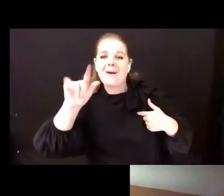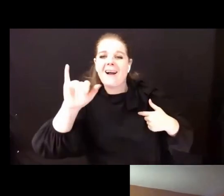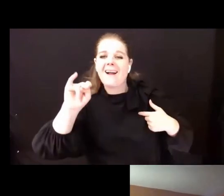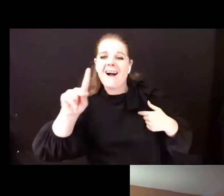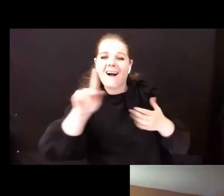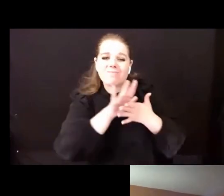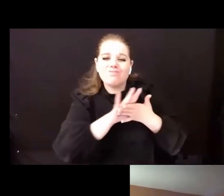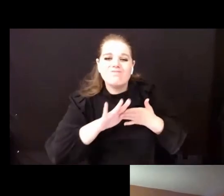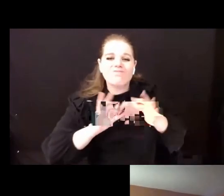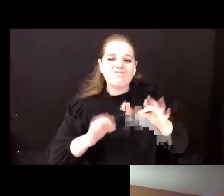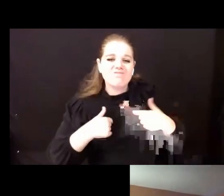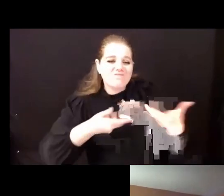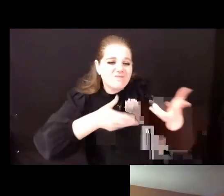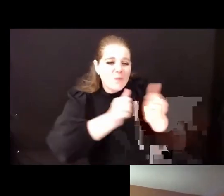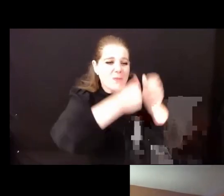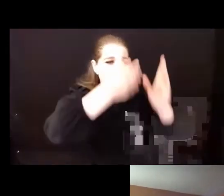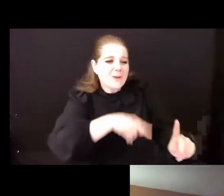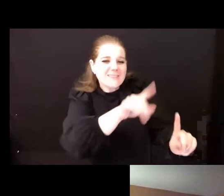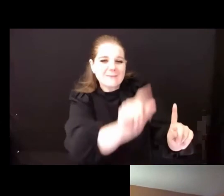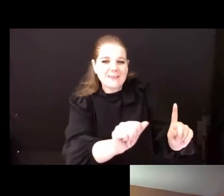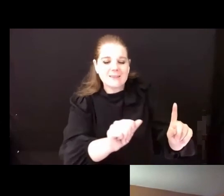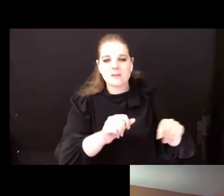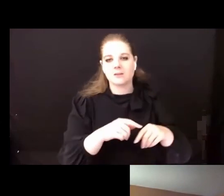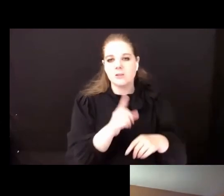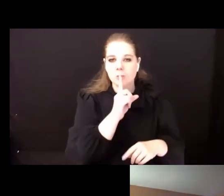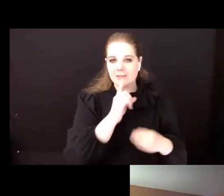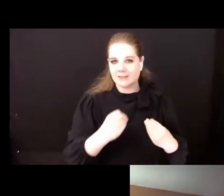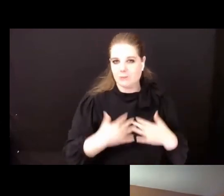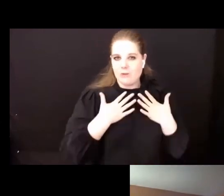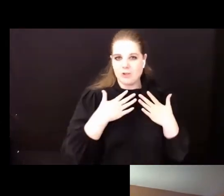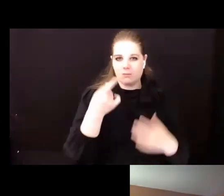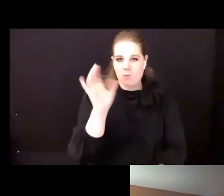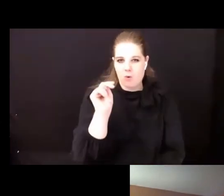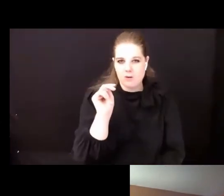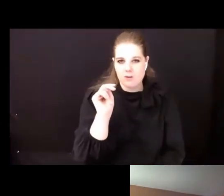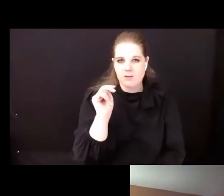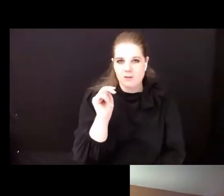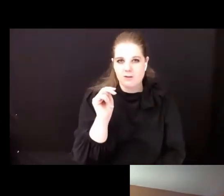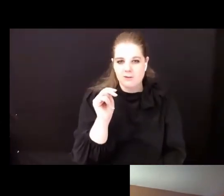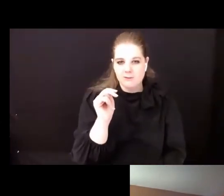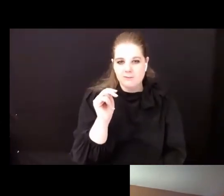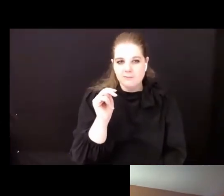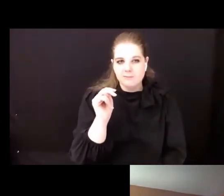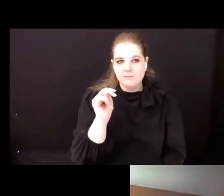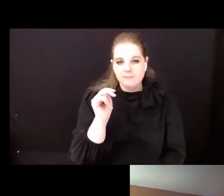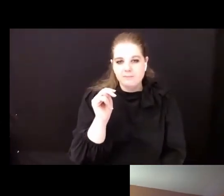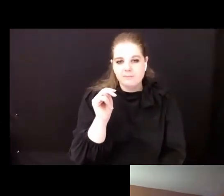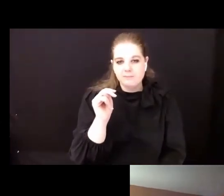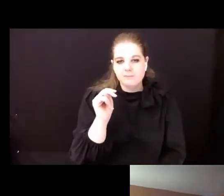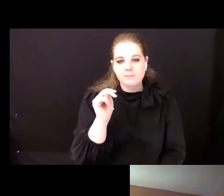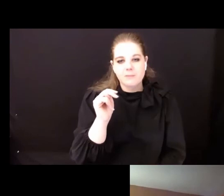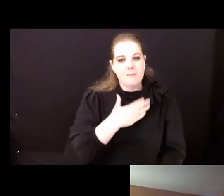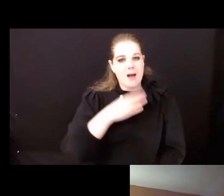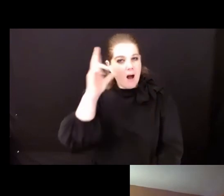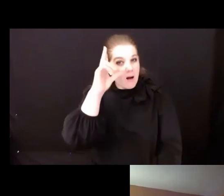is this inspiration porn. And my uncle was asking me, does this really